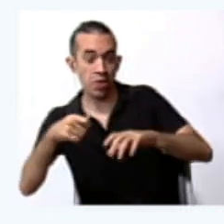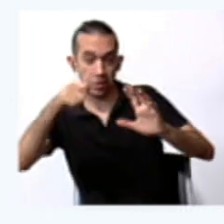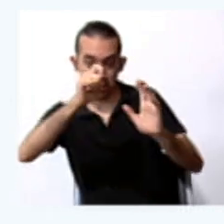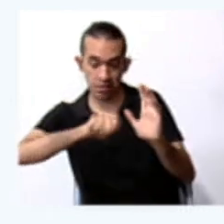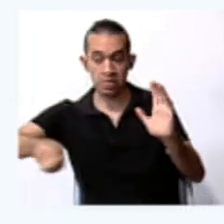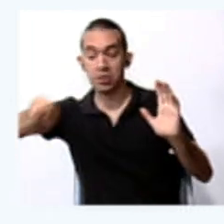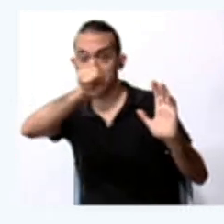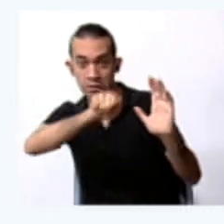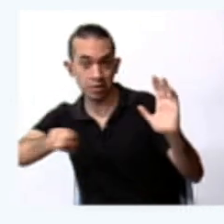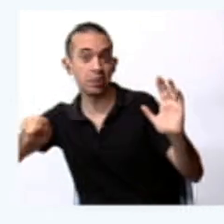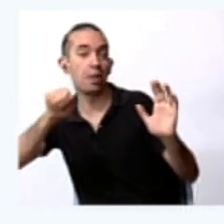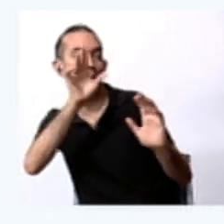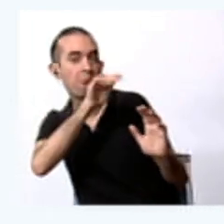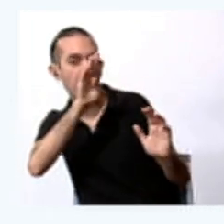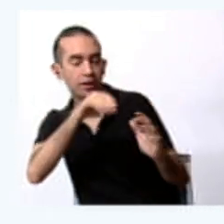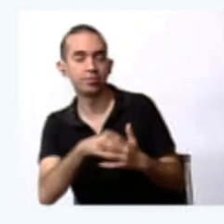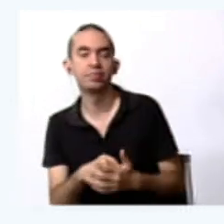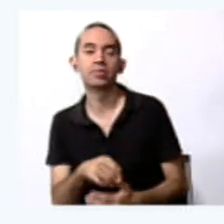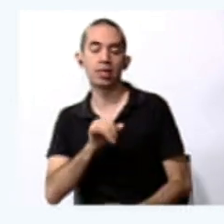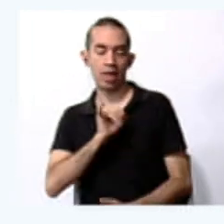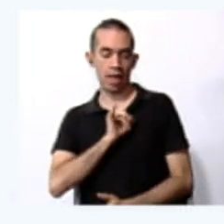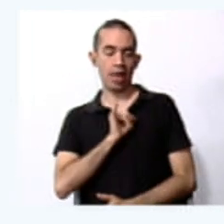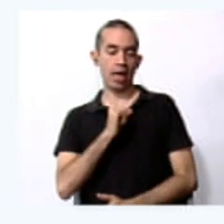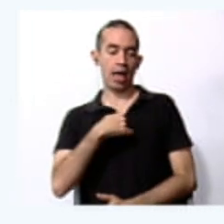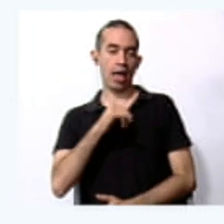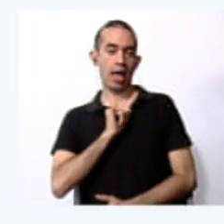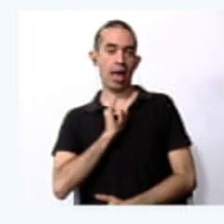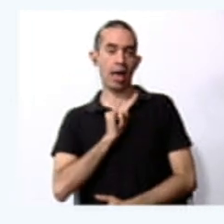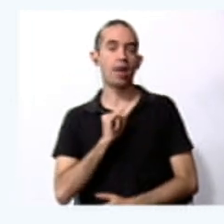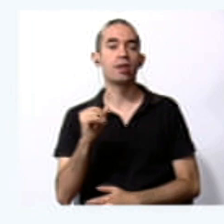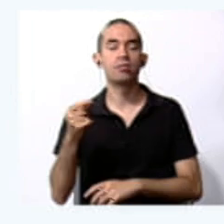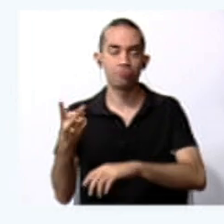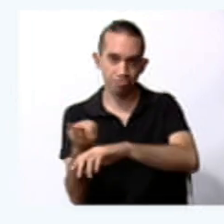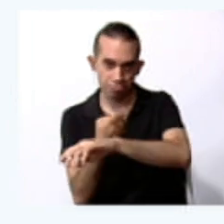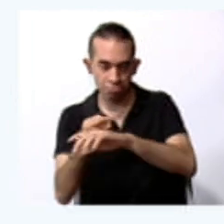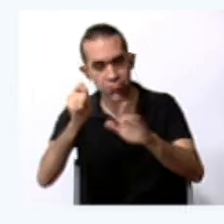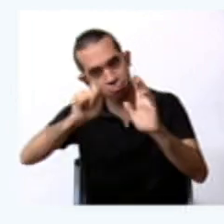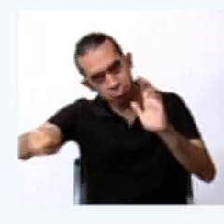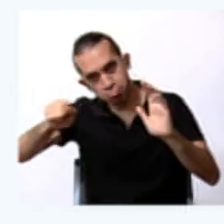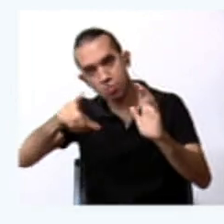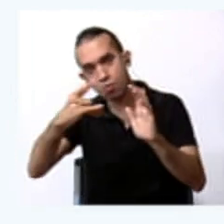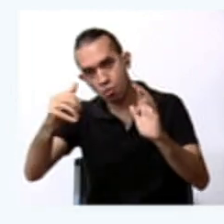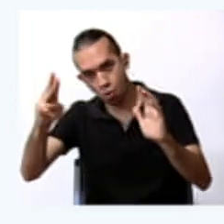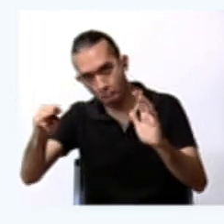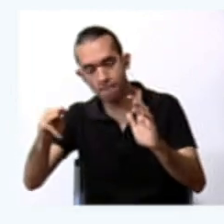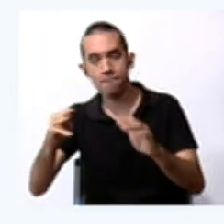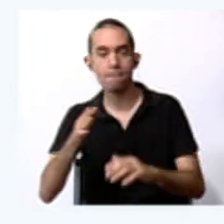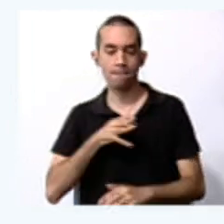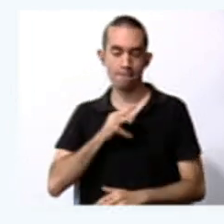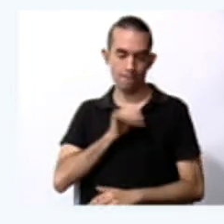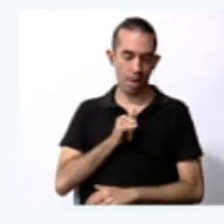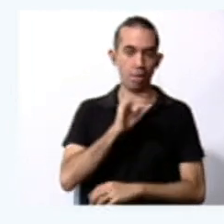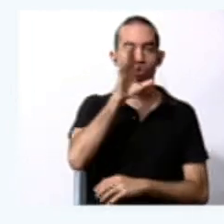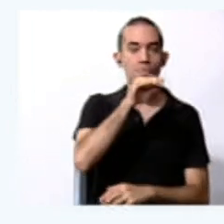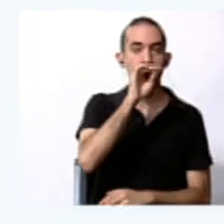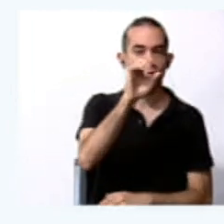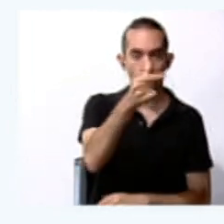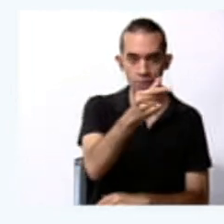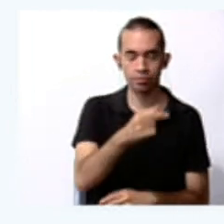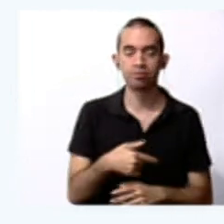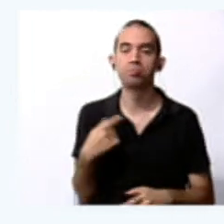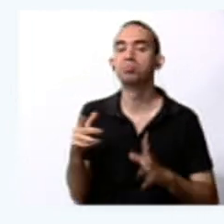groom my dog. Very good. Nice job. I take care of my